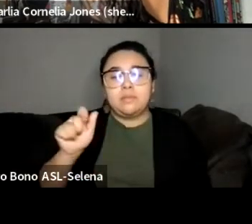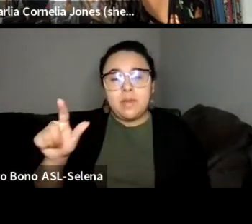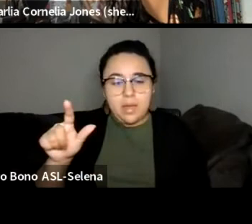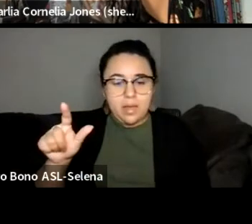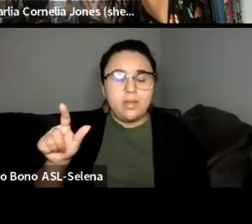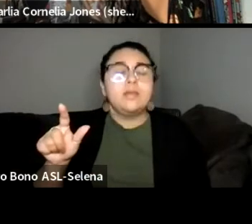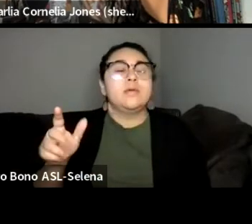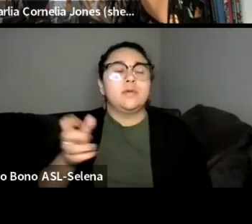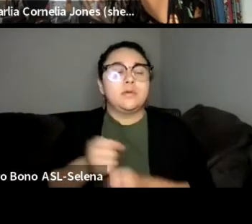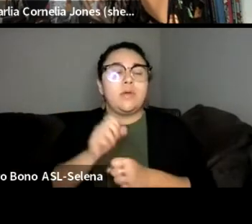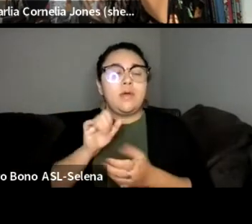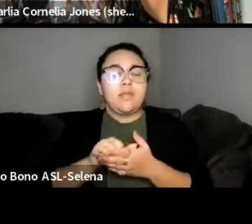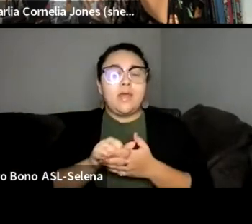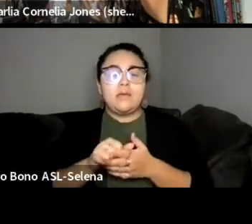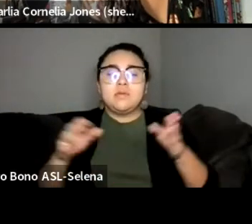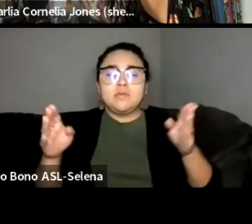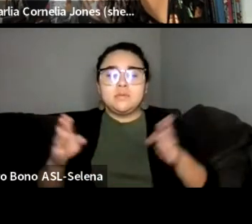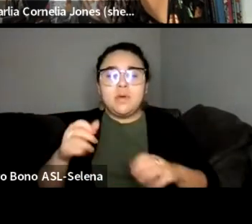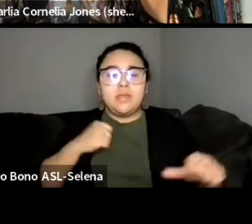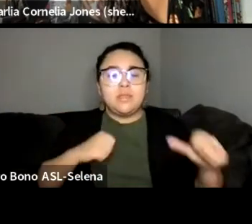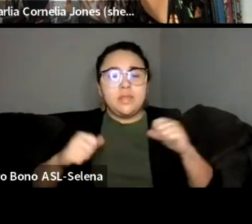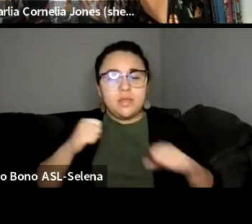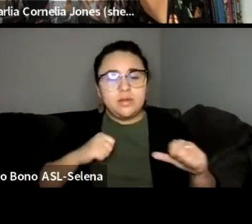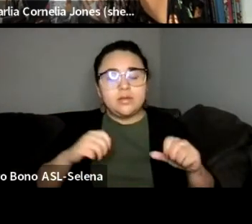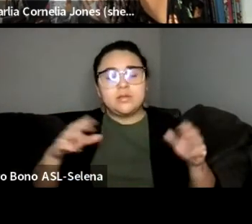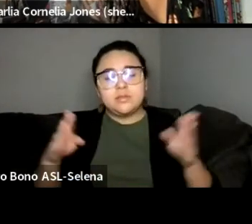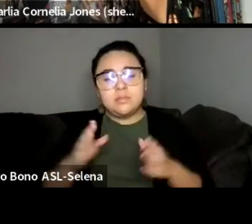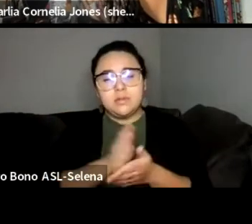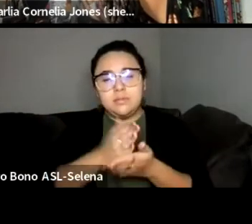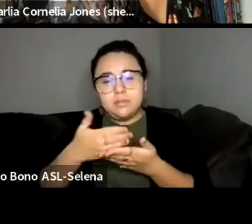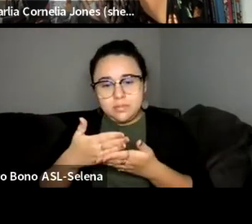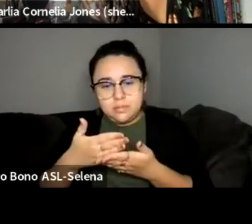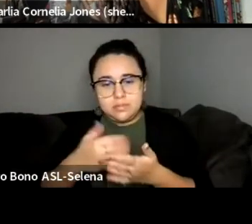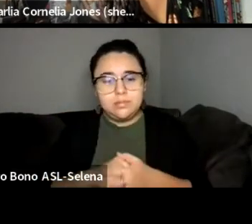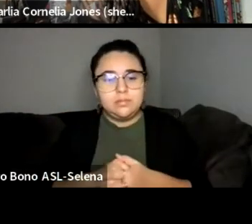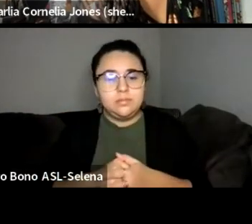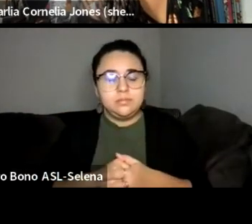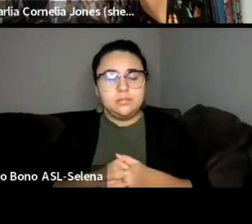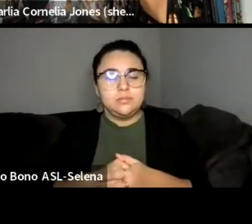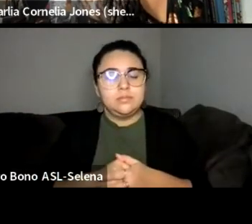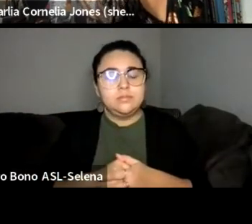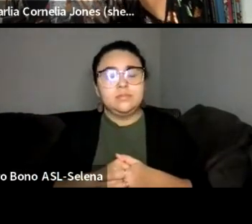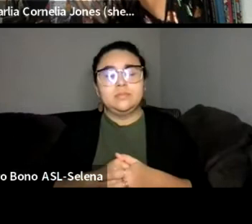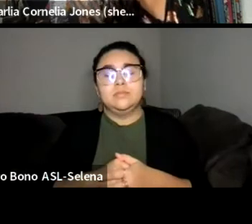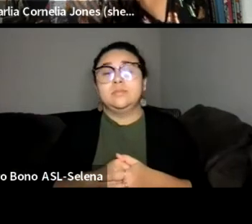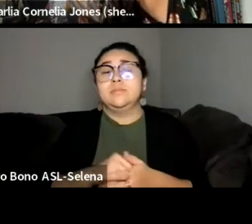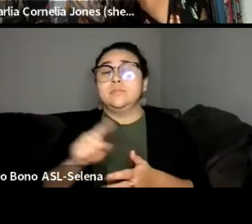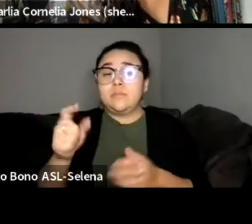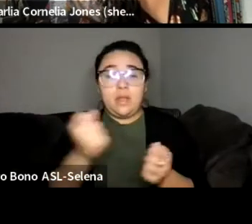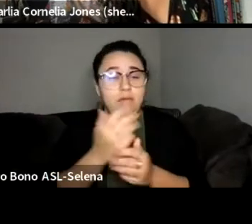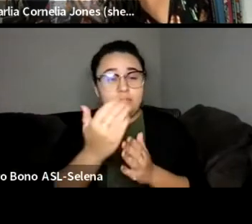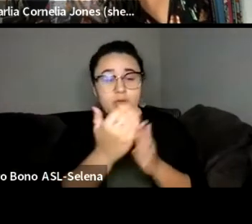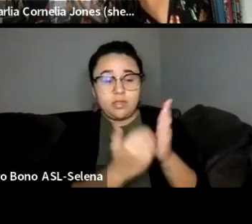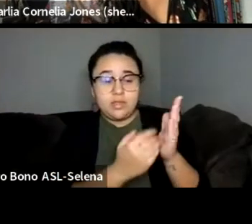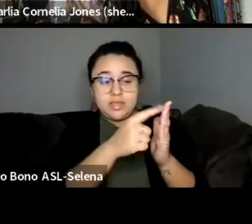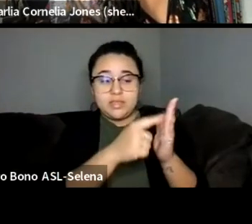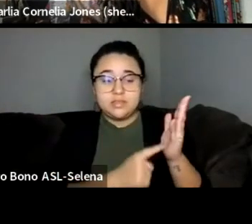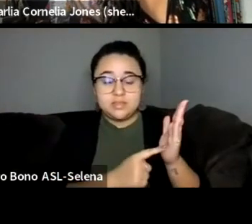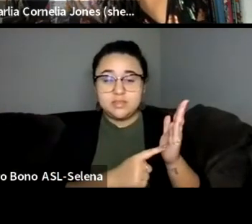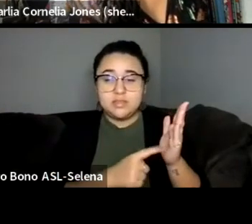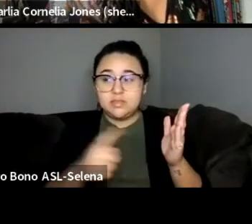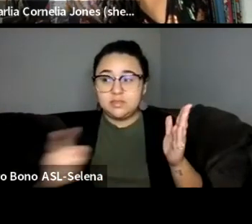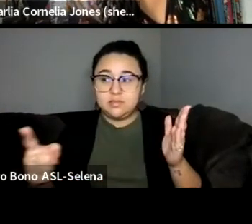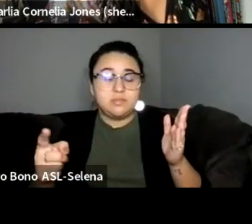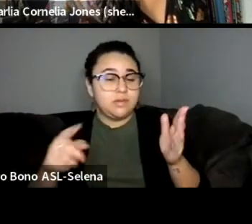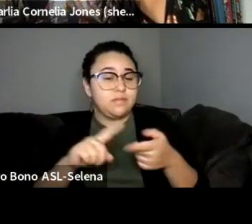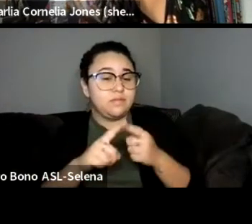theater with a small budget, but everything on that list was made possible with cooperation from PAAL